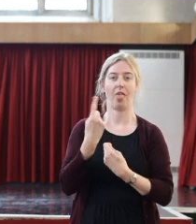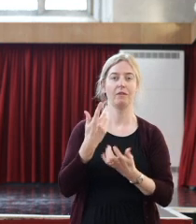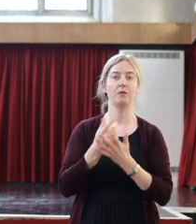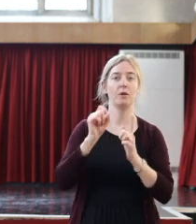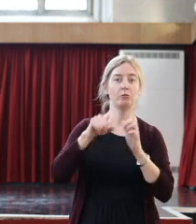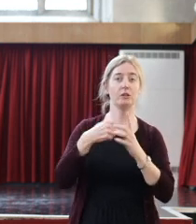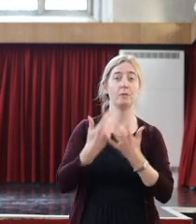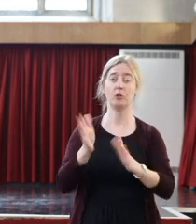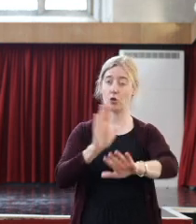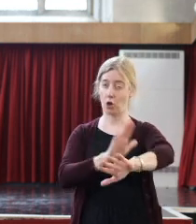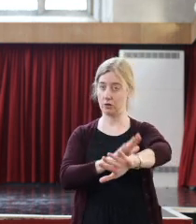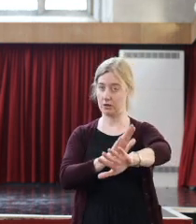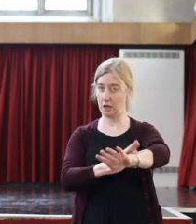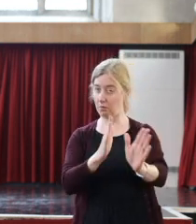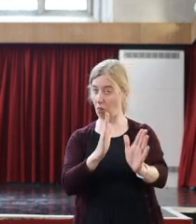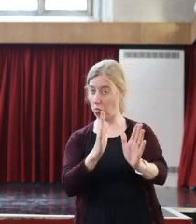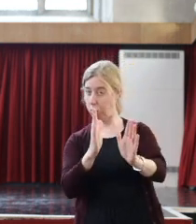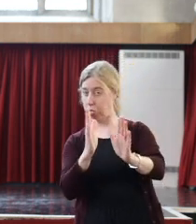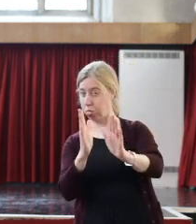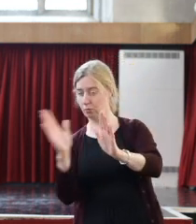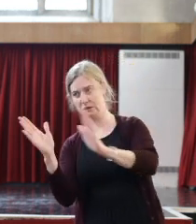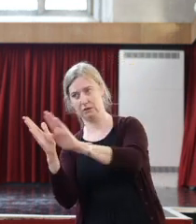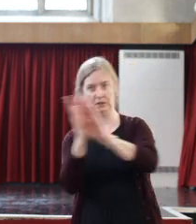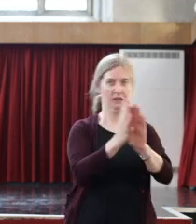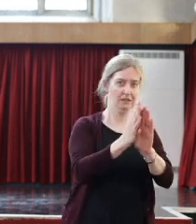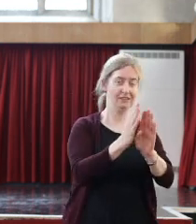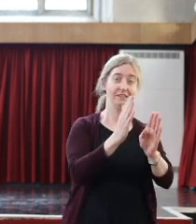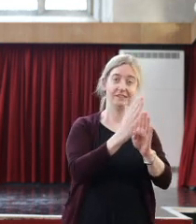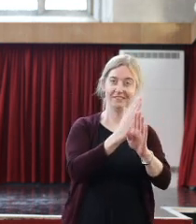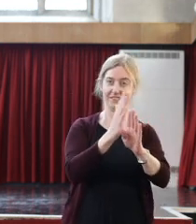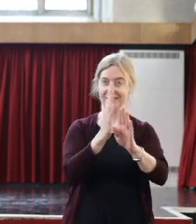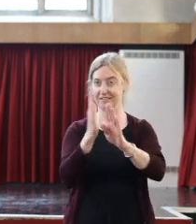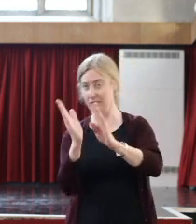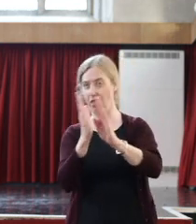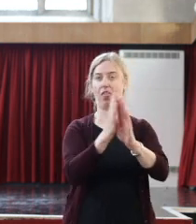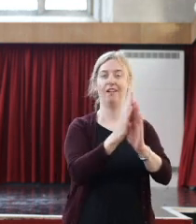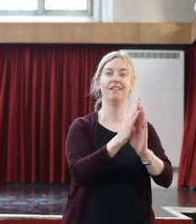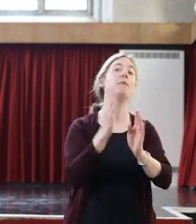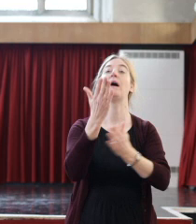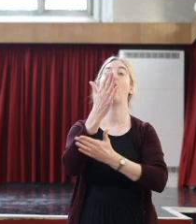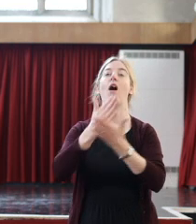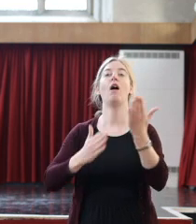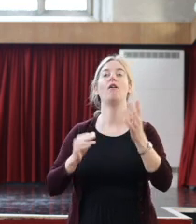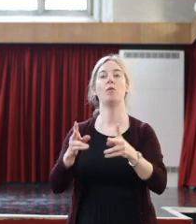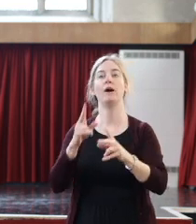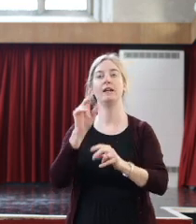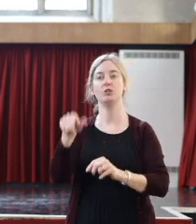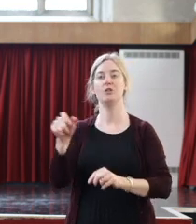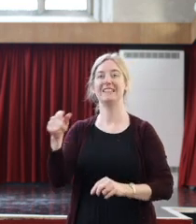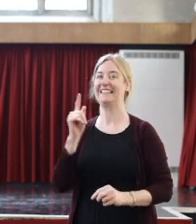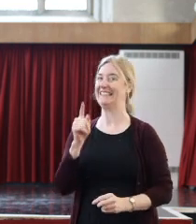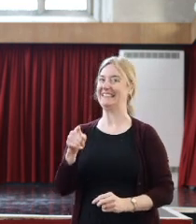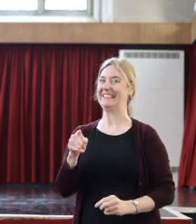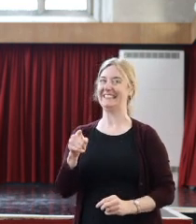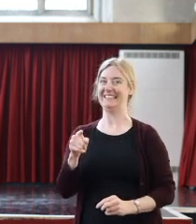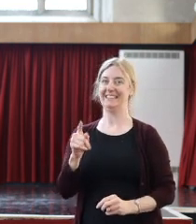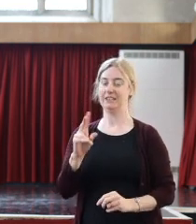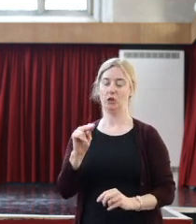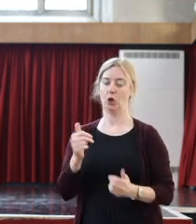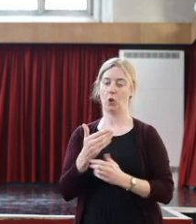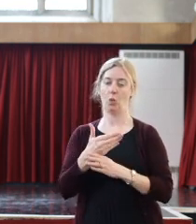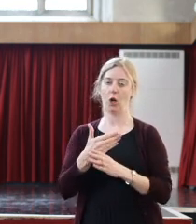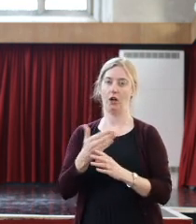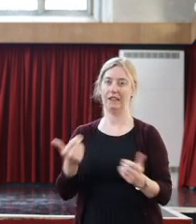the work done on time. There were times kind of midway through when a number of students were saying to me, well, I don't think this is going to happen, this is going to work.